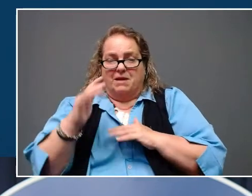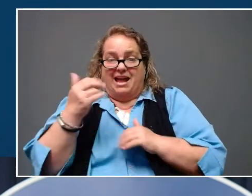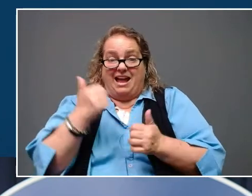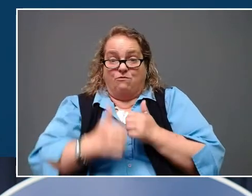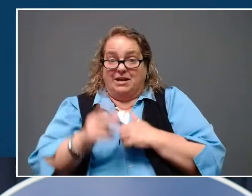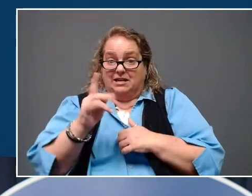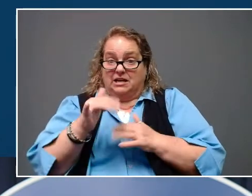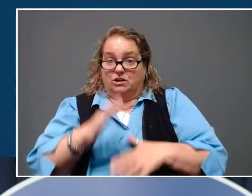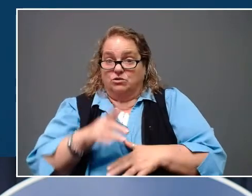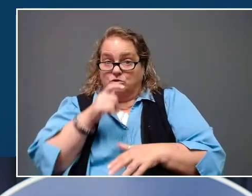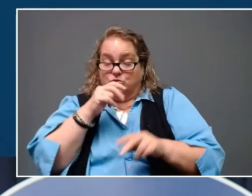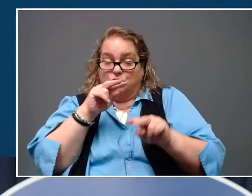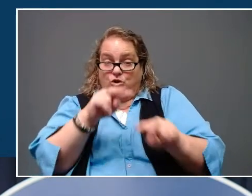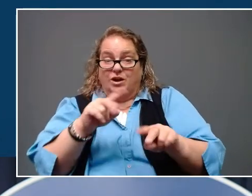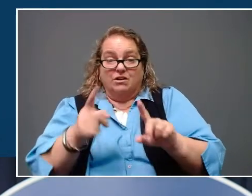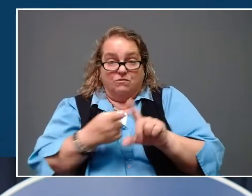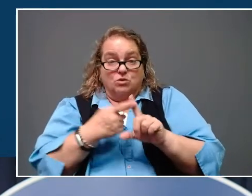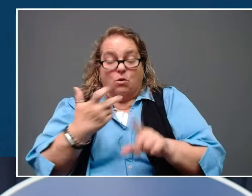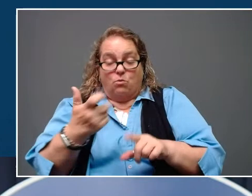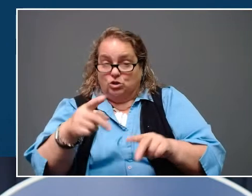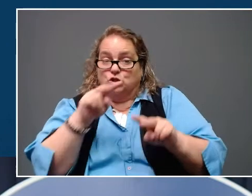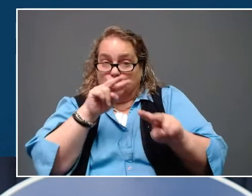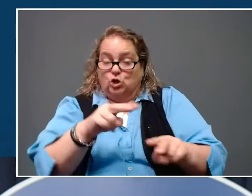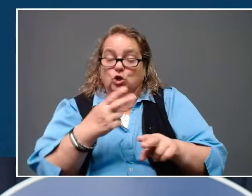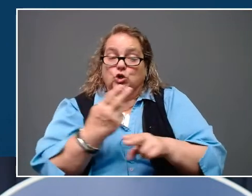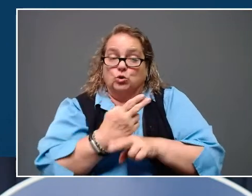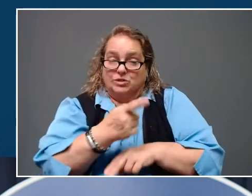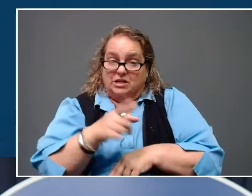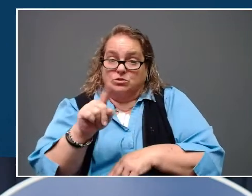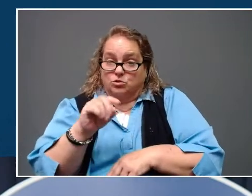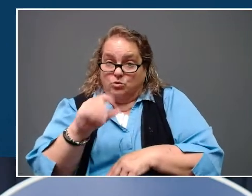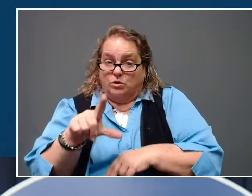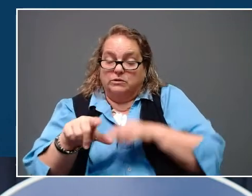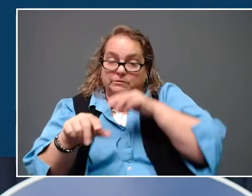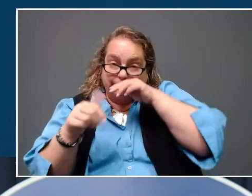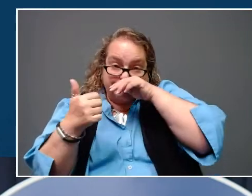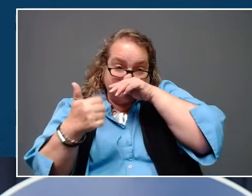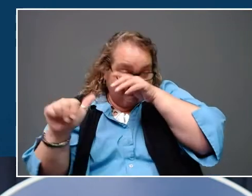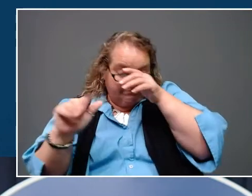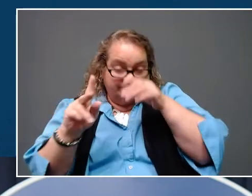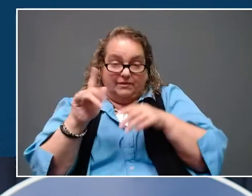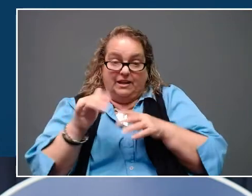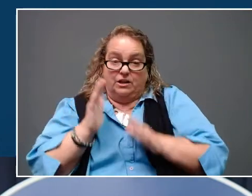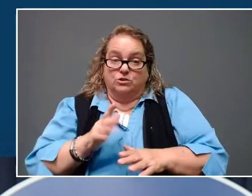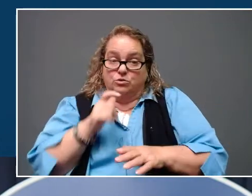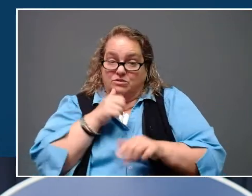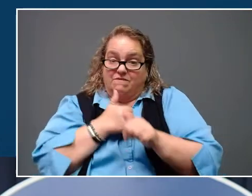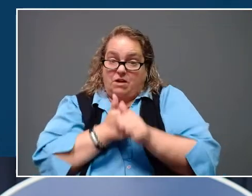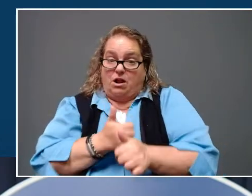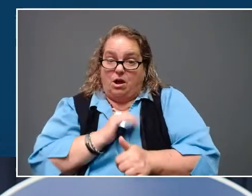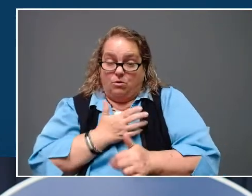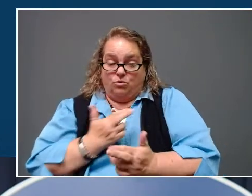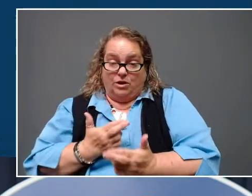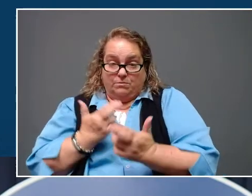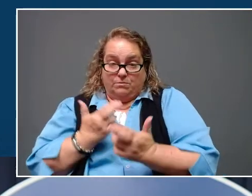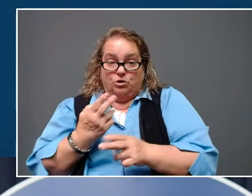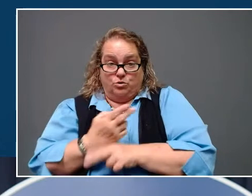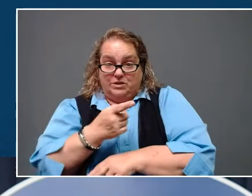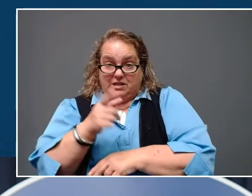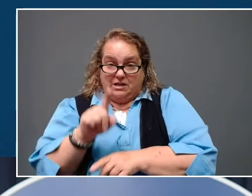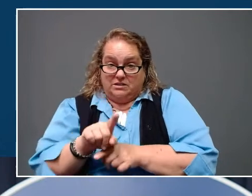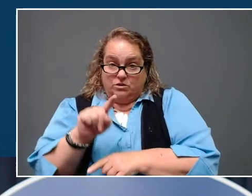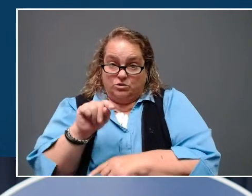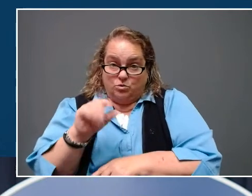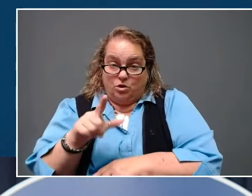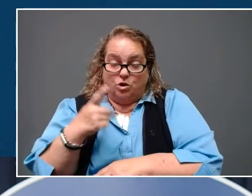of all, I want you to look at this and use this as a tool, but any Kentuckian who is following our recommendation to use this as a tool, go to